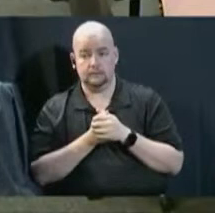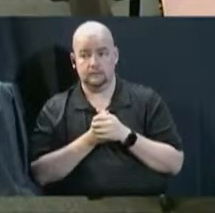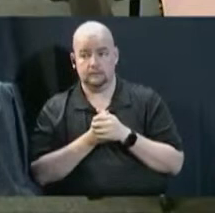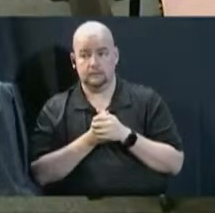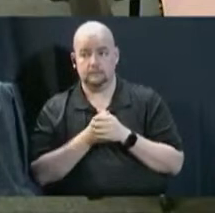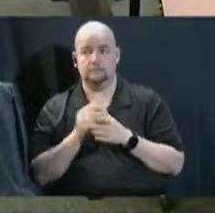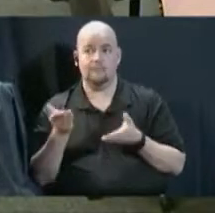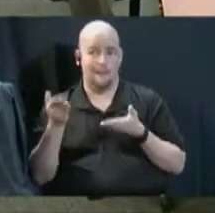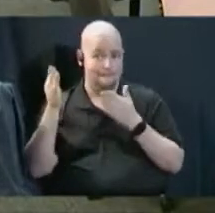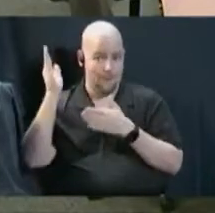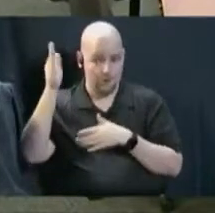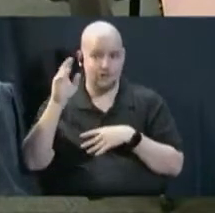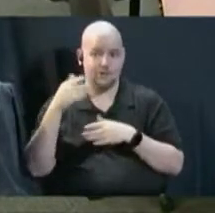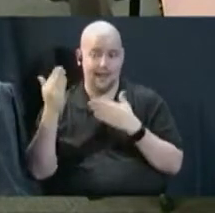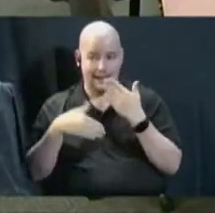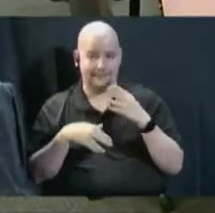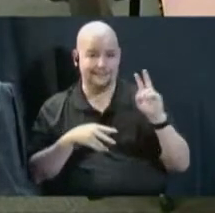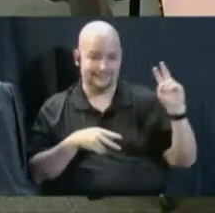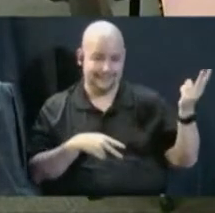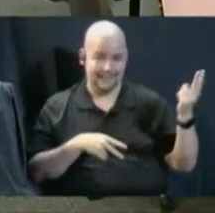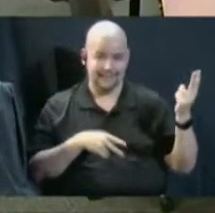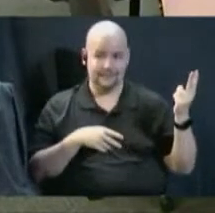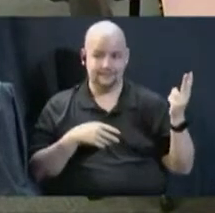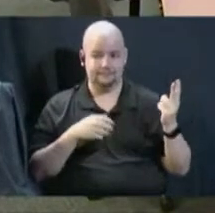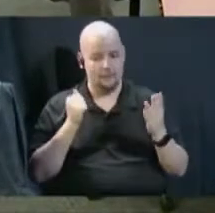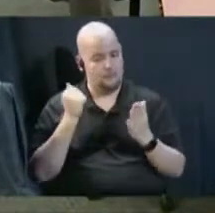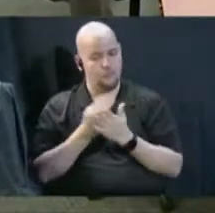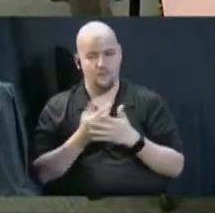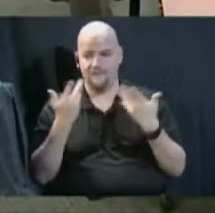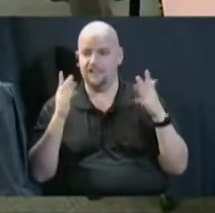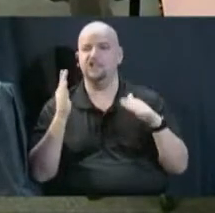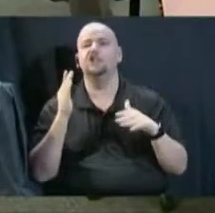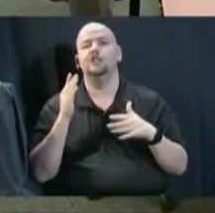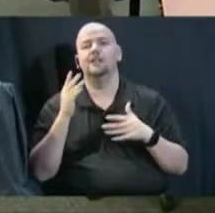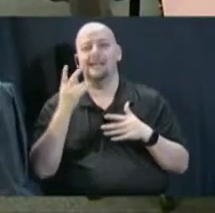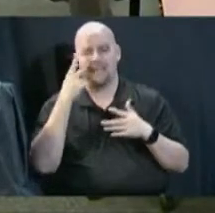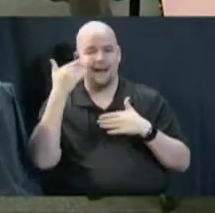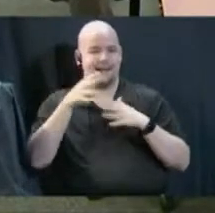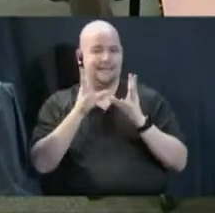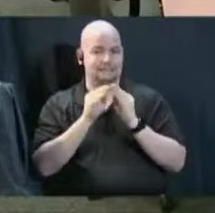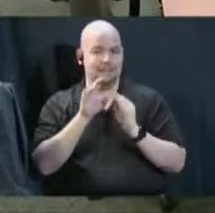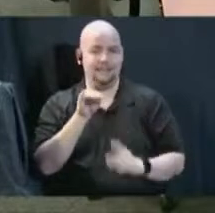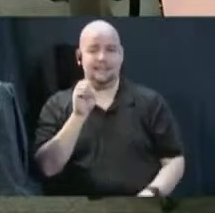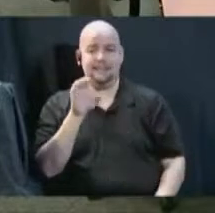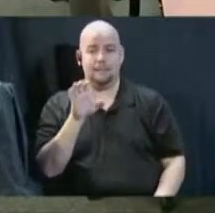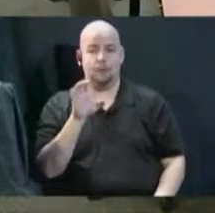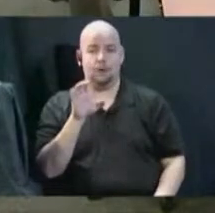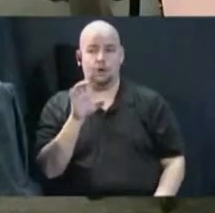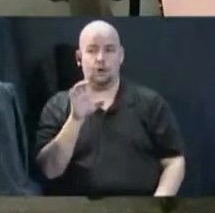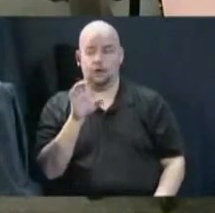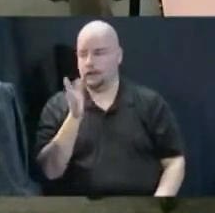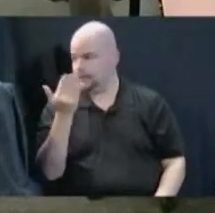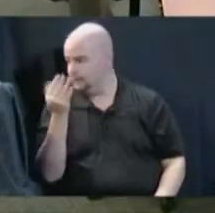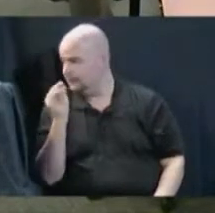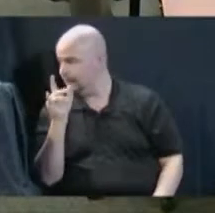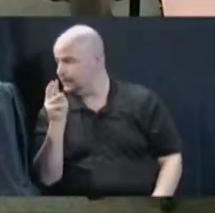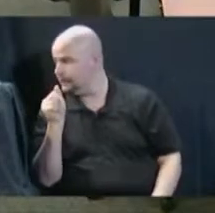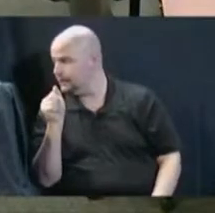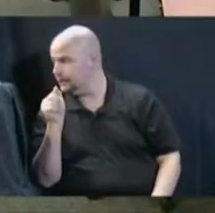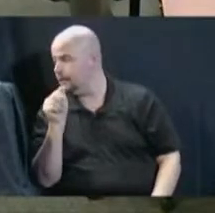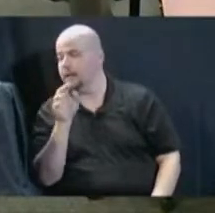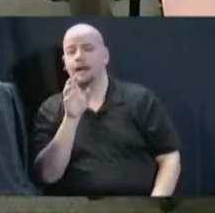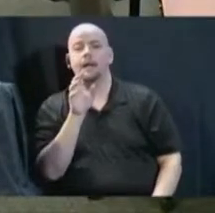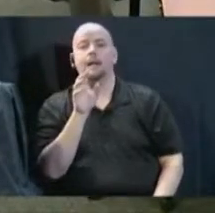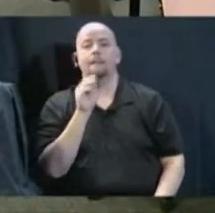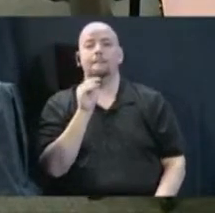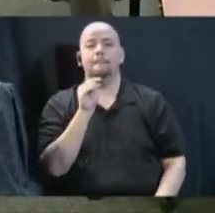Motion to adjourn. Second. Moved. Second. So moved. We'll see you. Next meeting is December, Melinda?